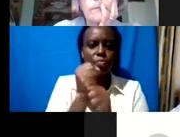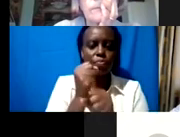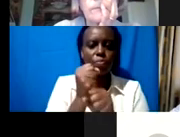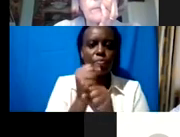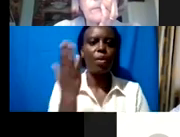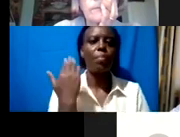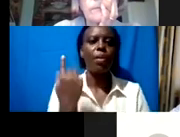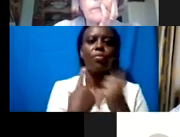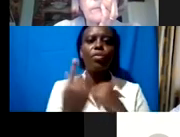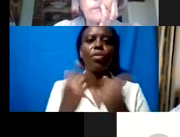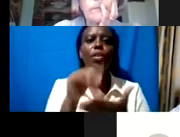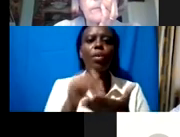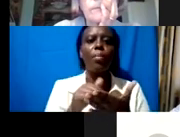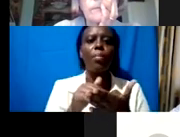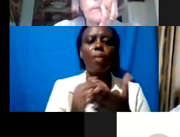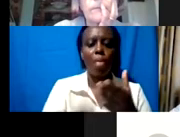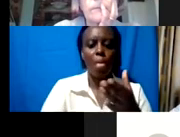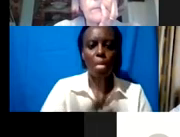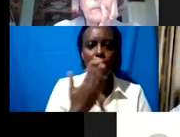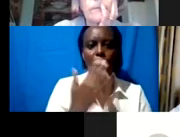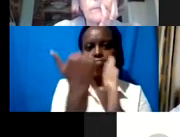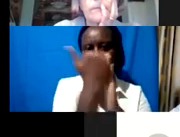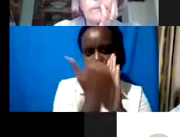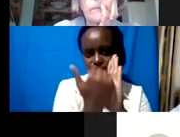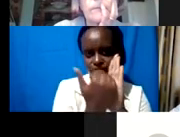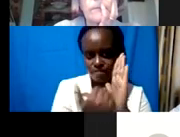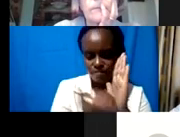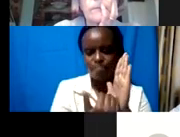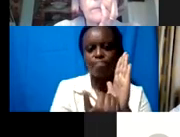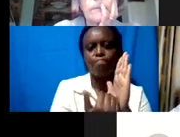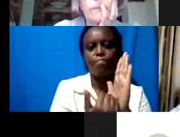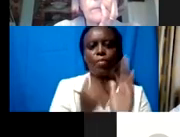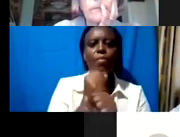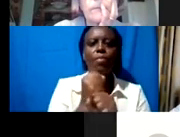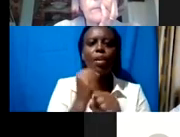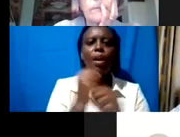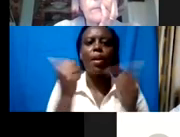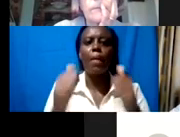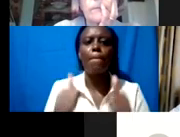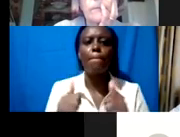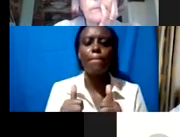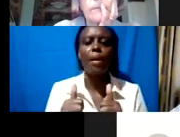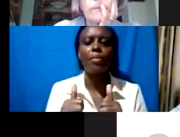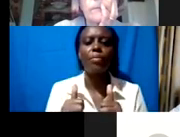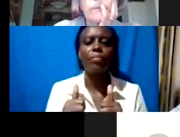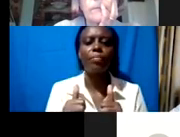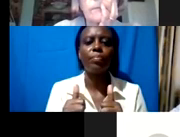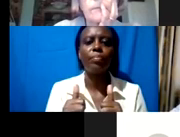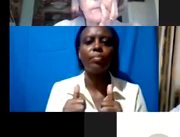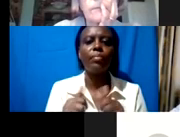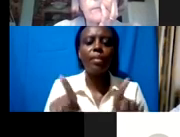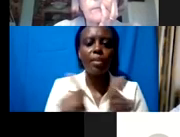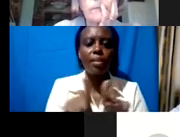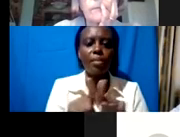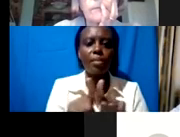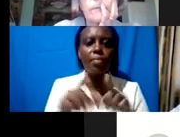need to create 3 lists of functions. This has not been done. We need to do it. We also have had